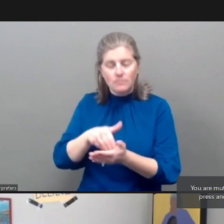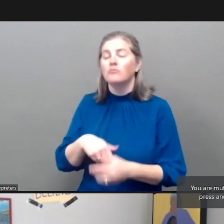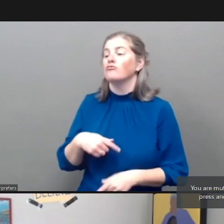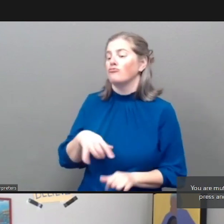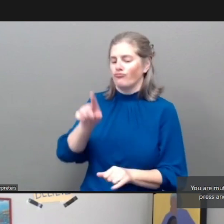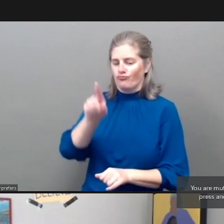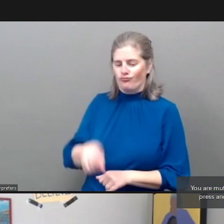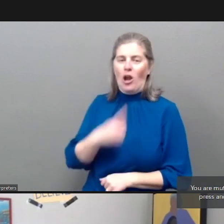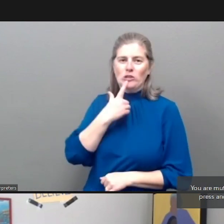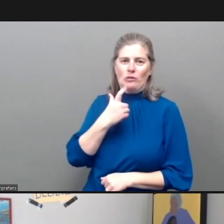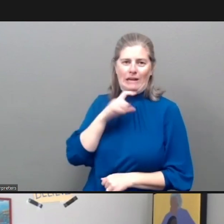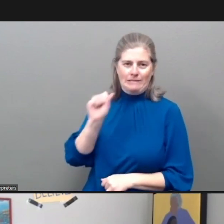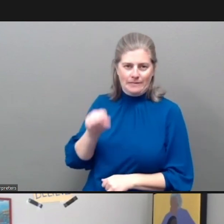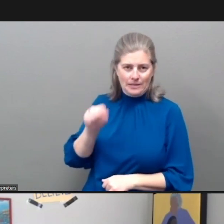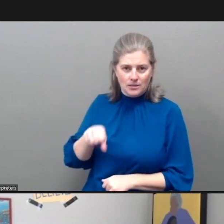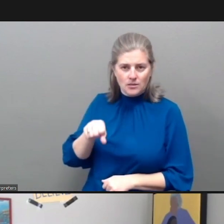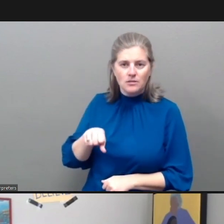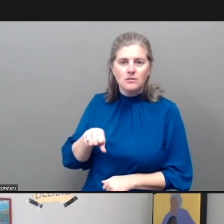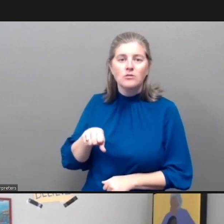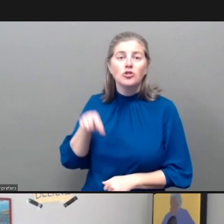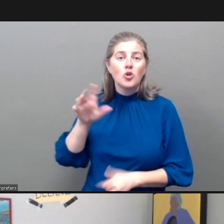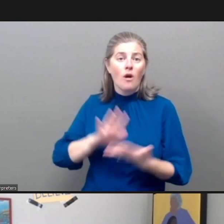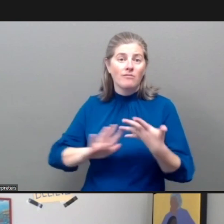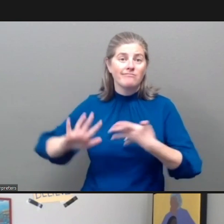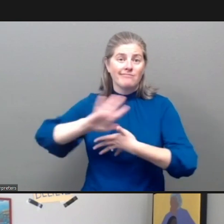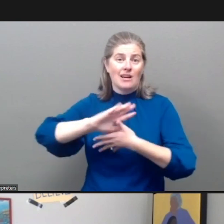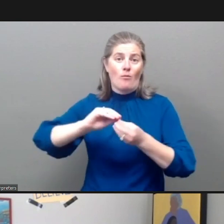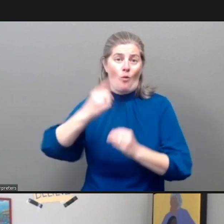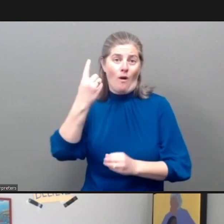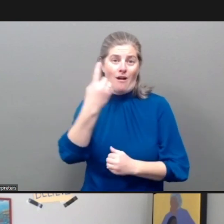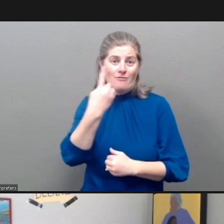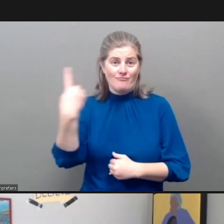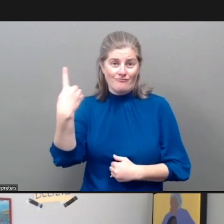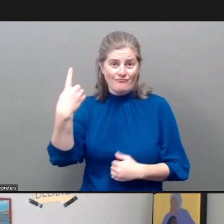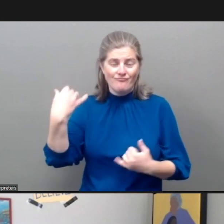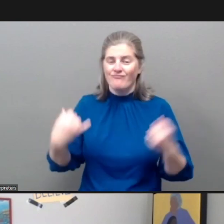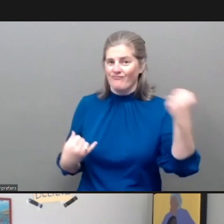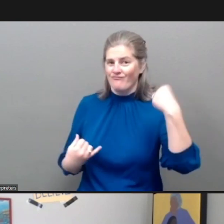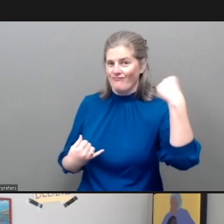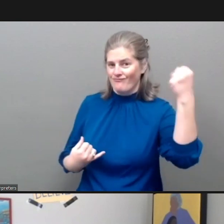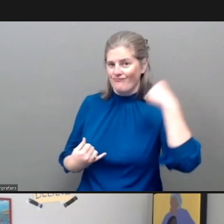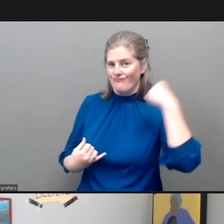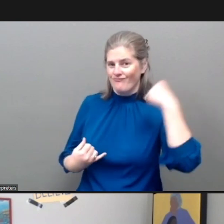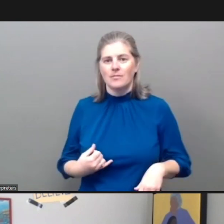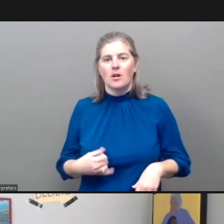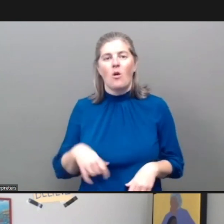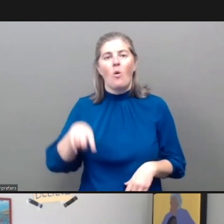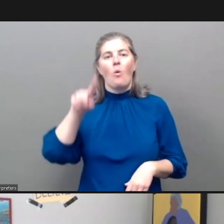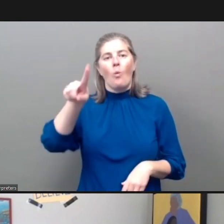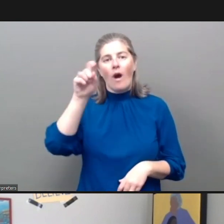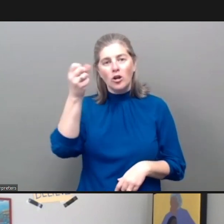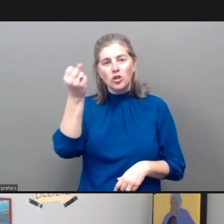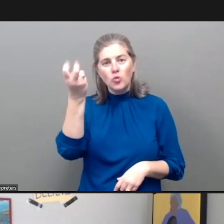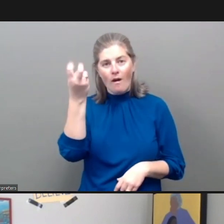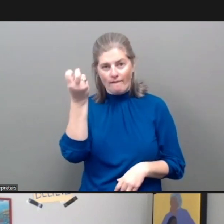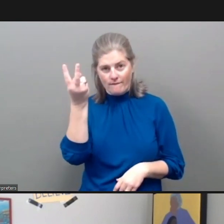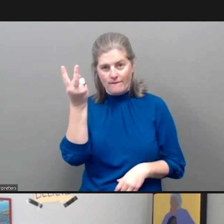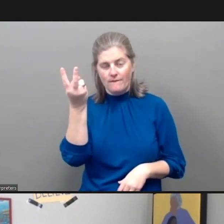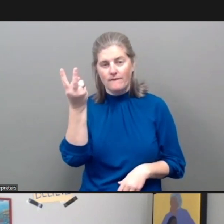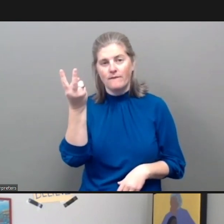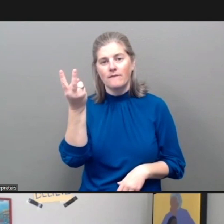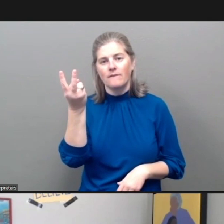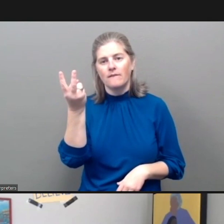yeah, you're number 1 right now, right? That is correct. It's 112. You